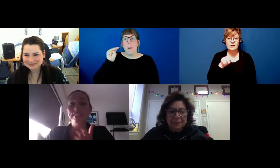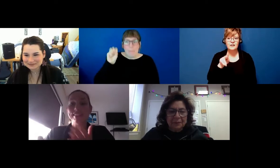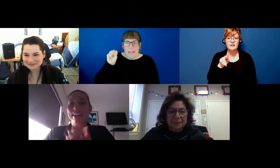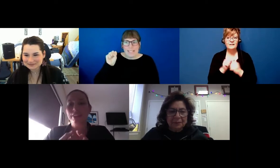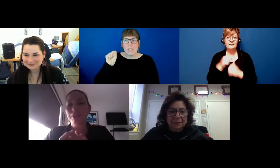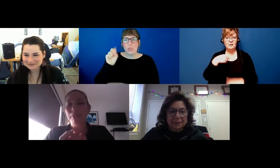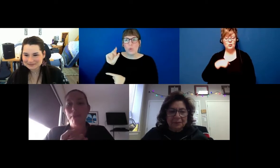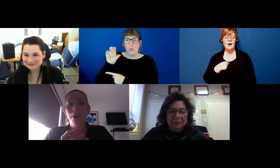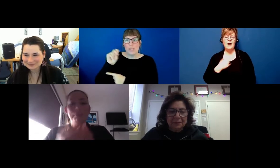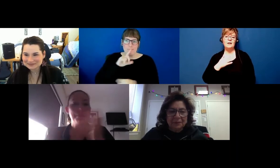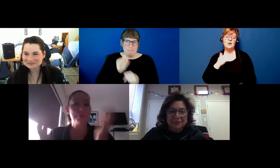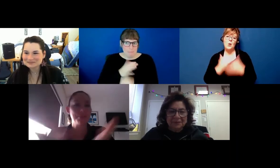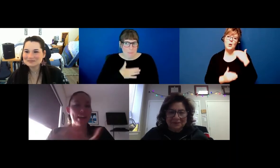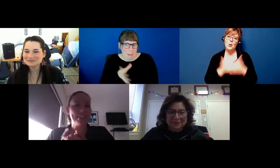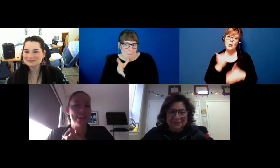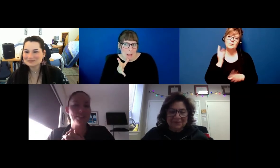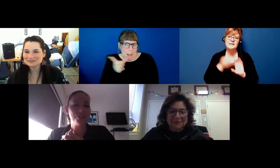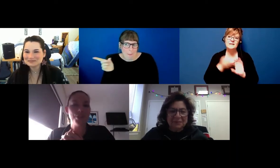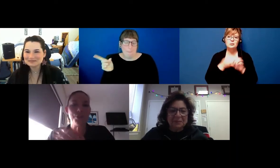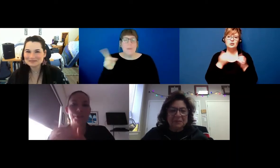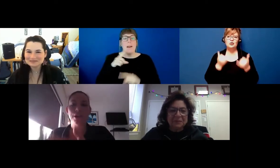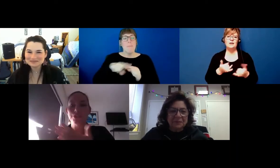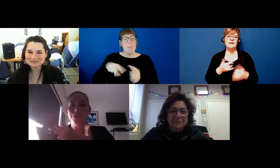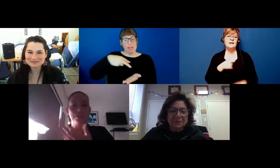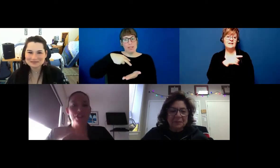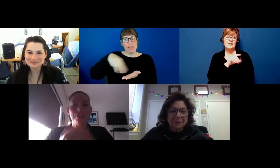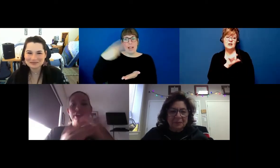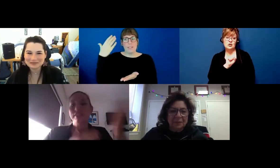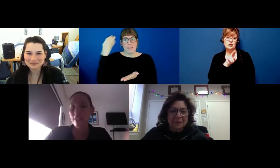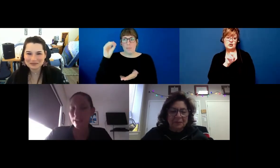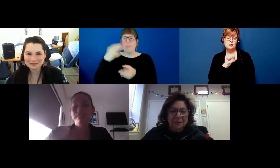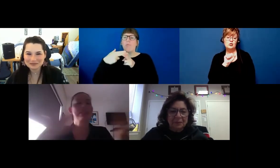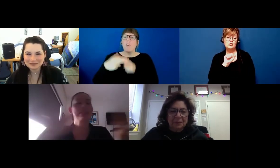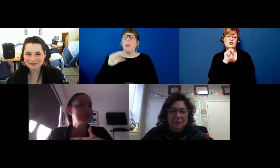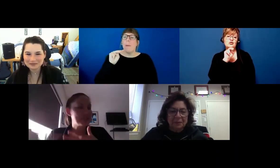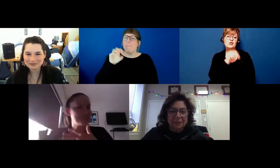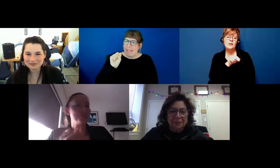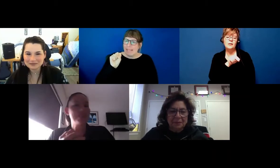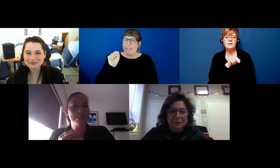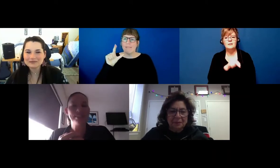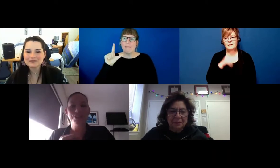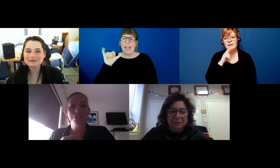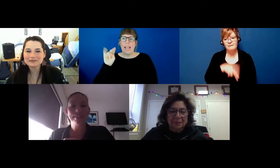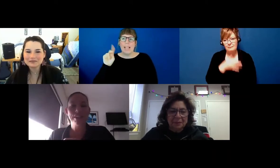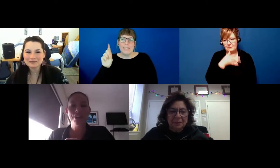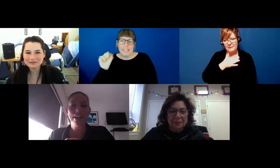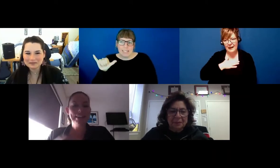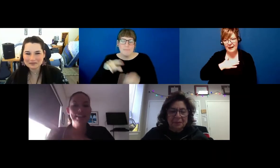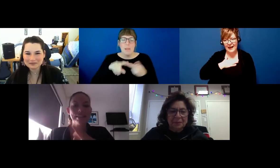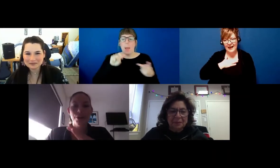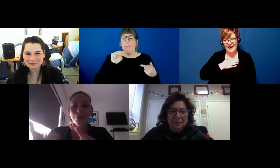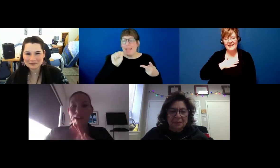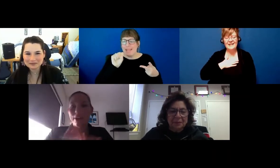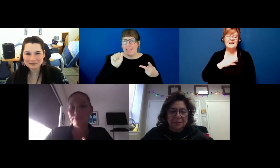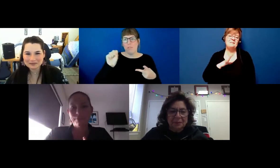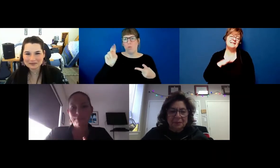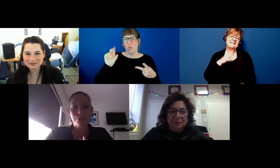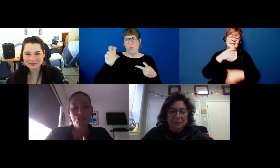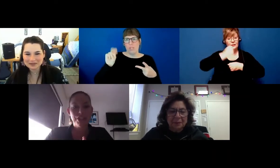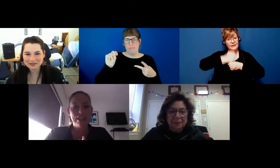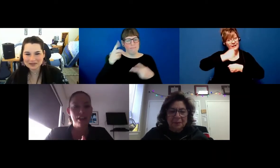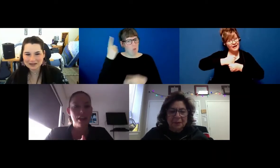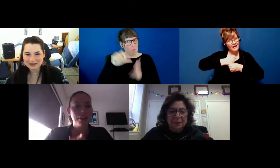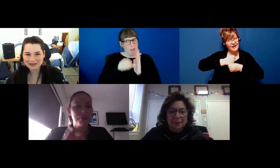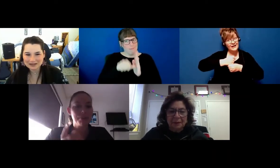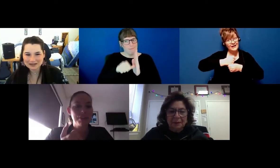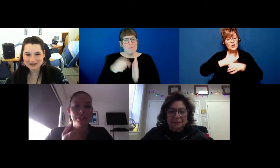she is technically my mom. But when we're at the dance studio, we all address each other as Miss Lindsay and Miss Susan, et cetera, et cetera. So